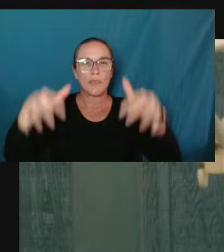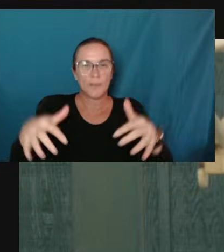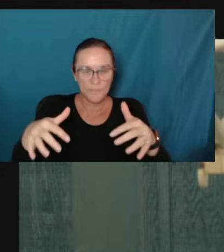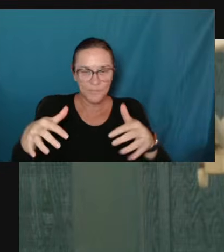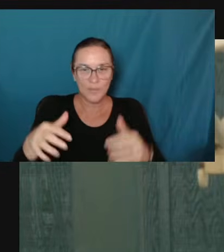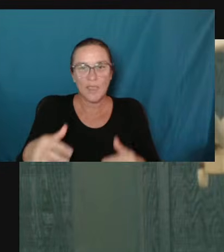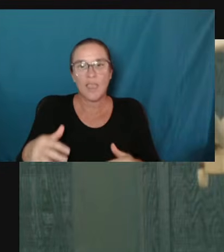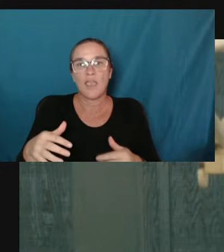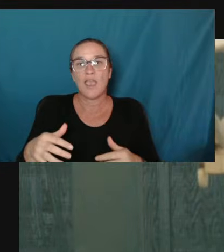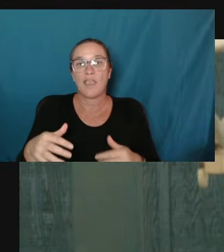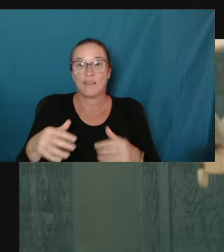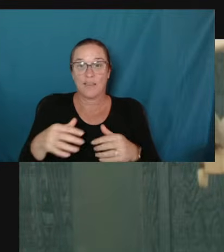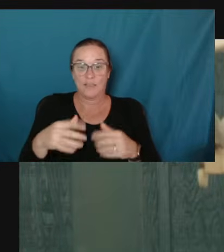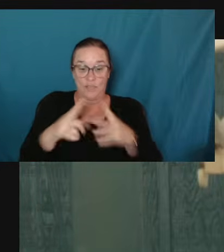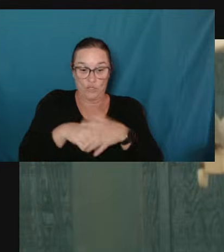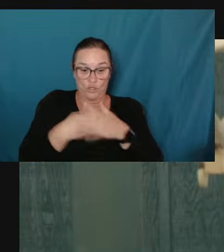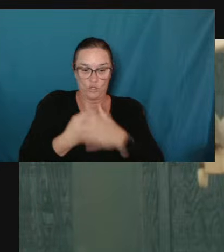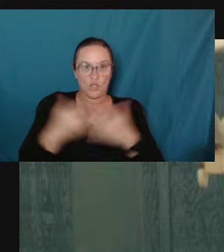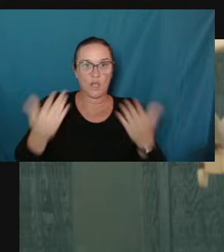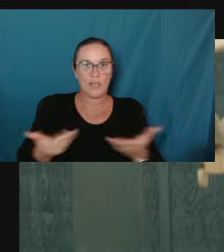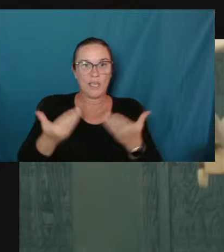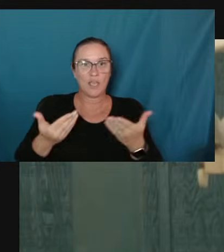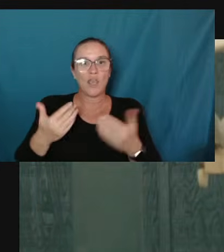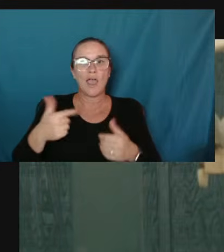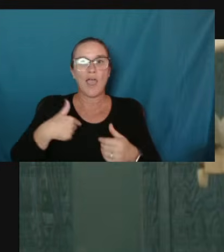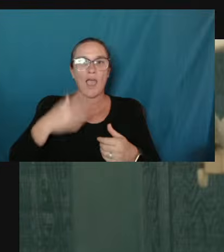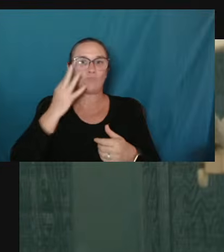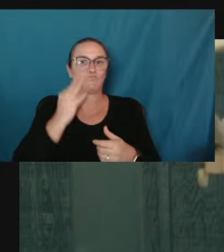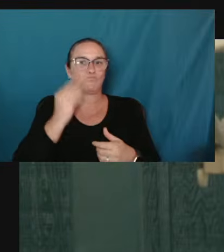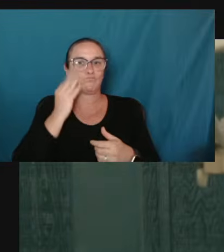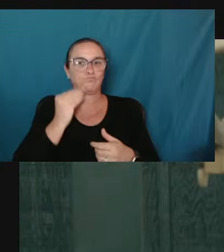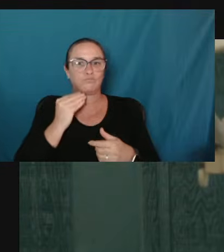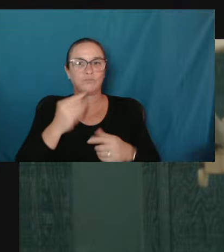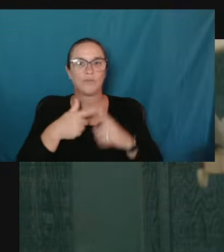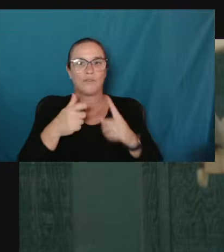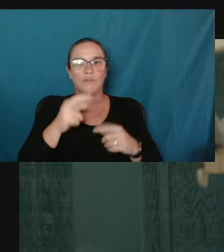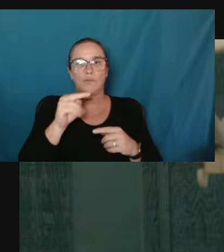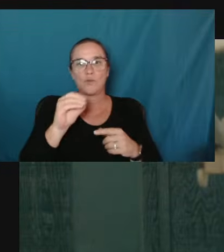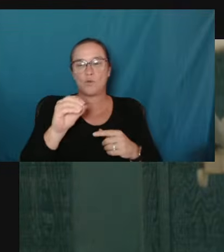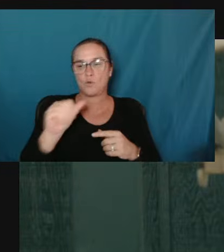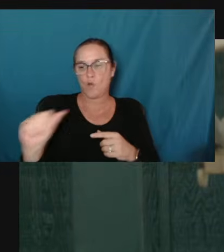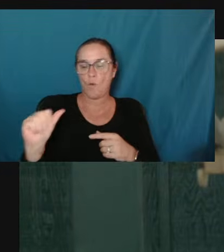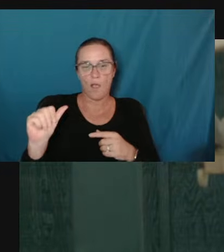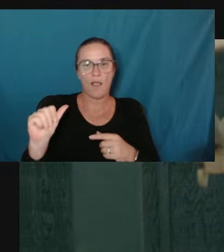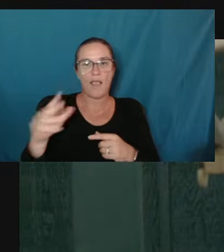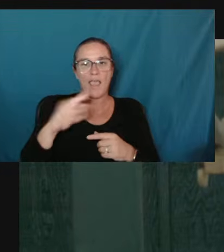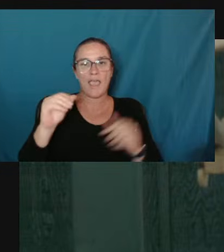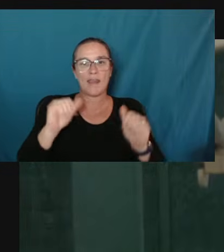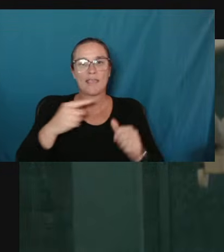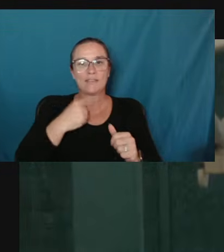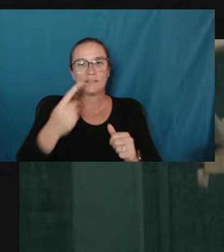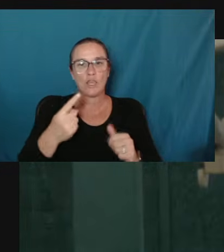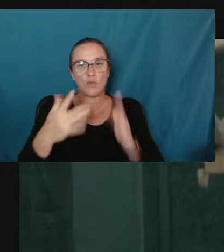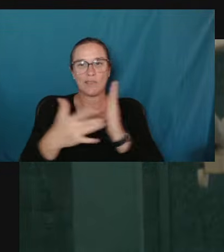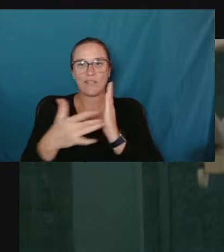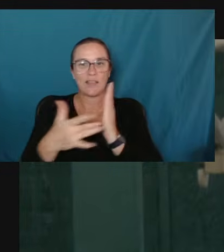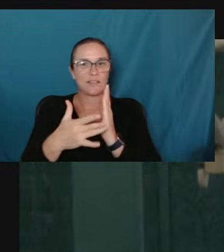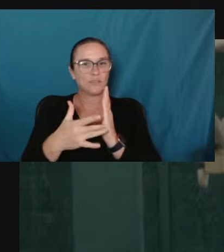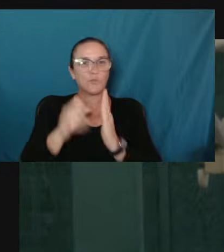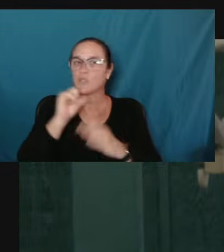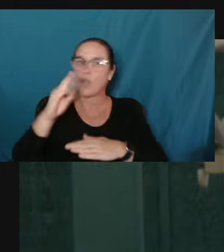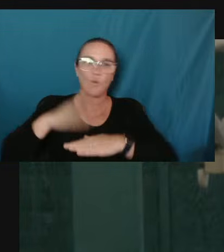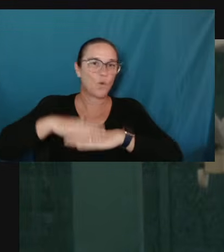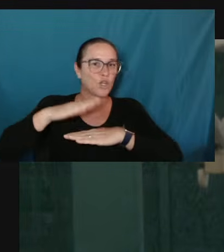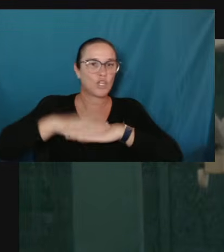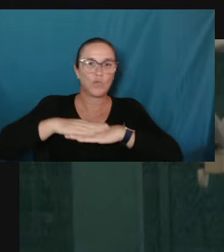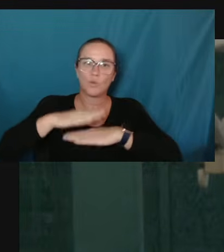generated. And I'm a veteran from the NOAA Tsunami Warning System, and I can tell you the technology will not warn you